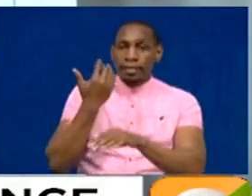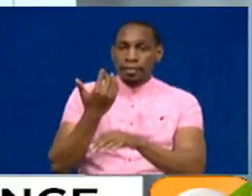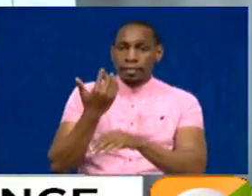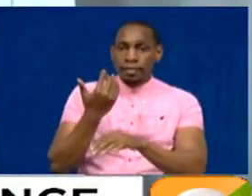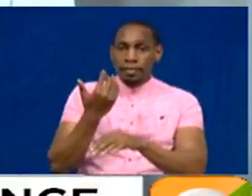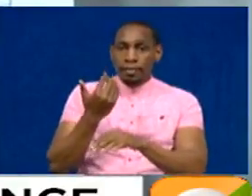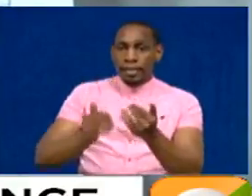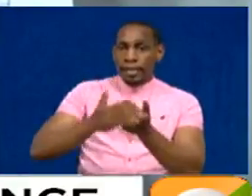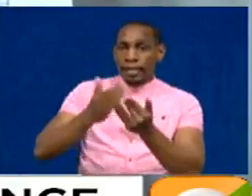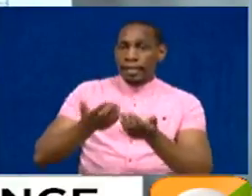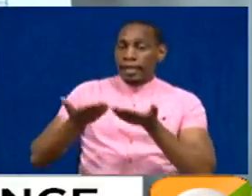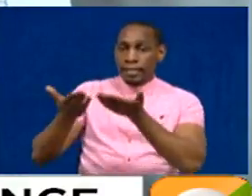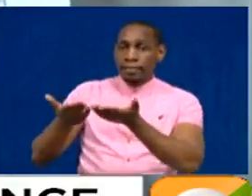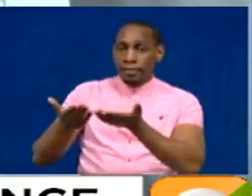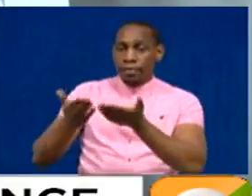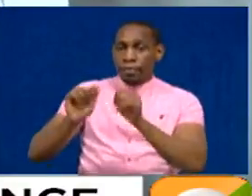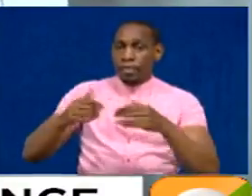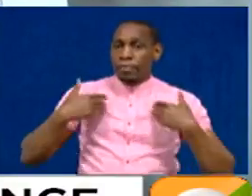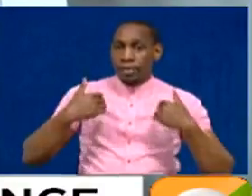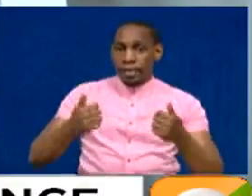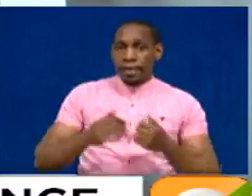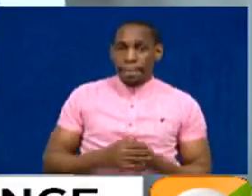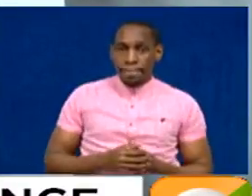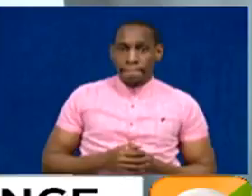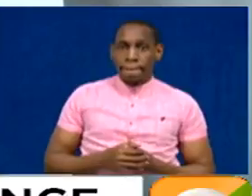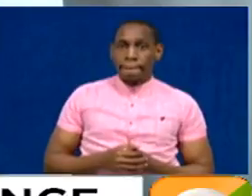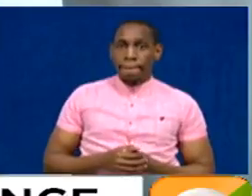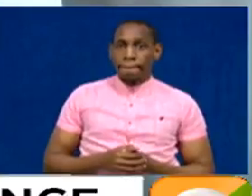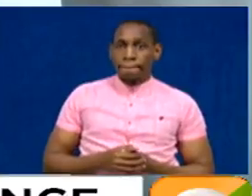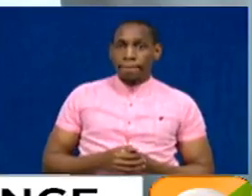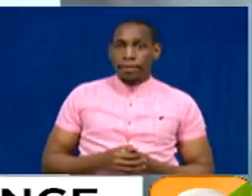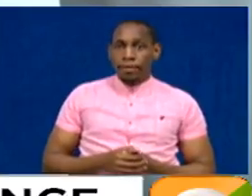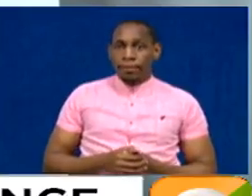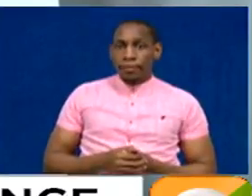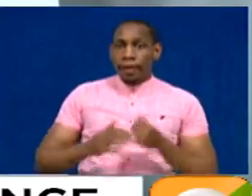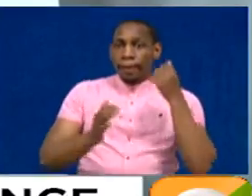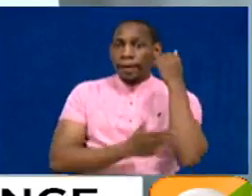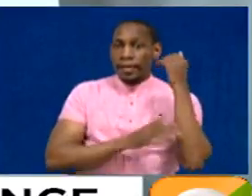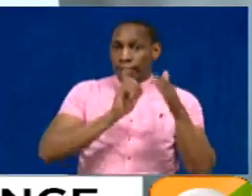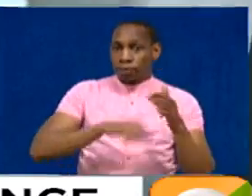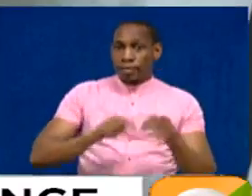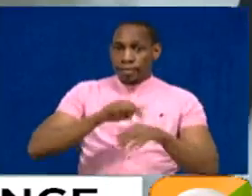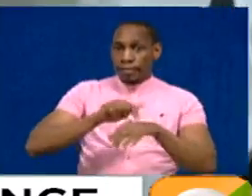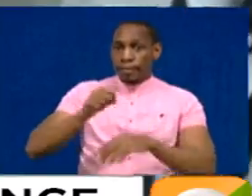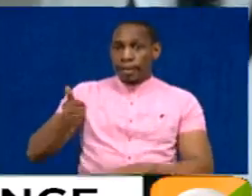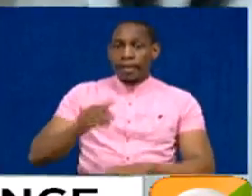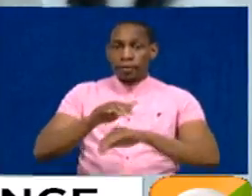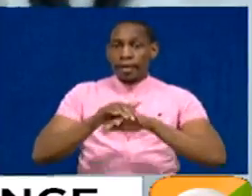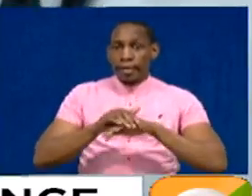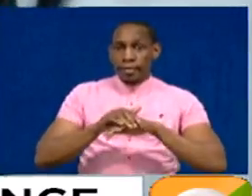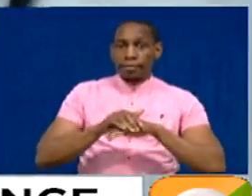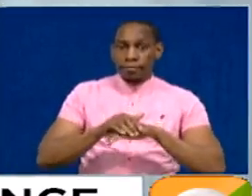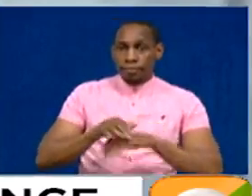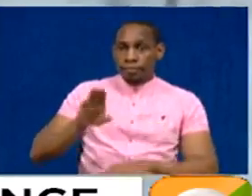find the therapy that works for them to recover. Even worse, we sometimes get